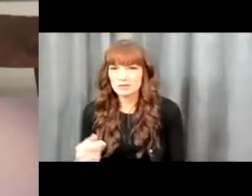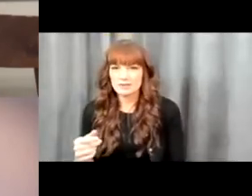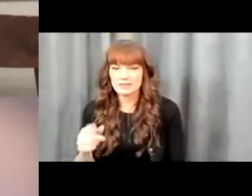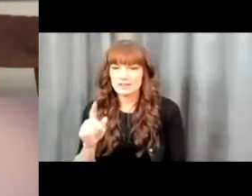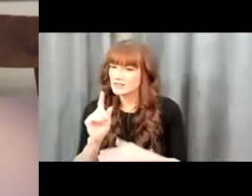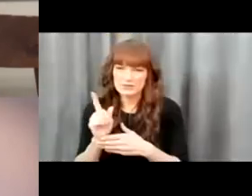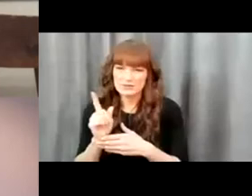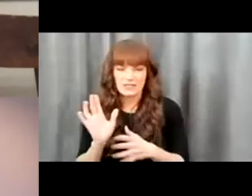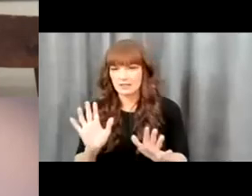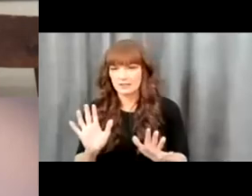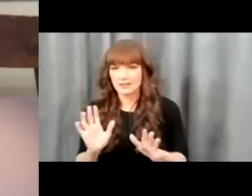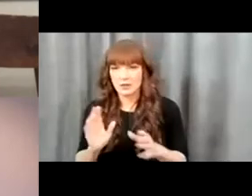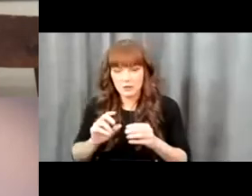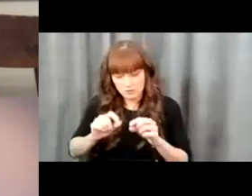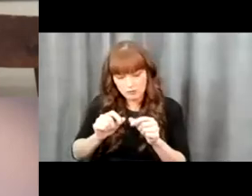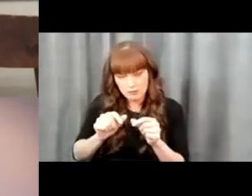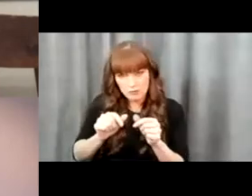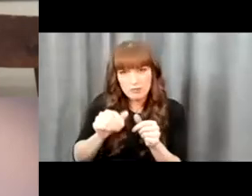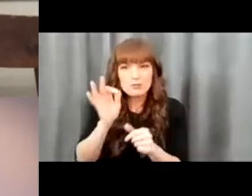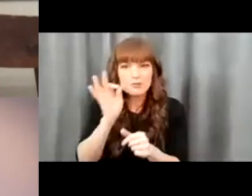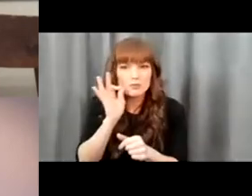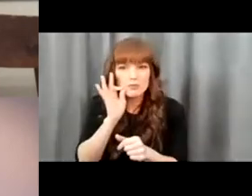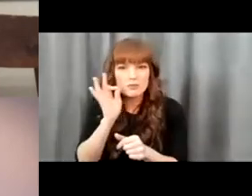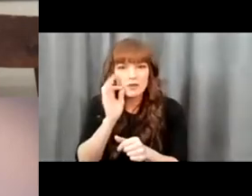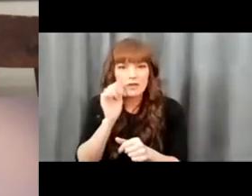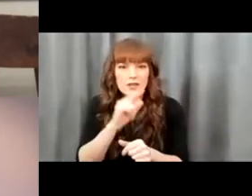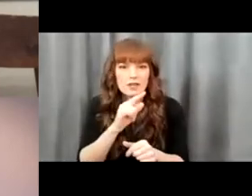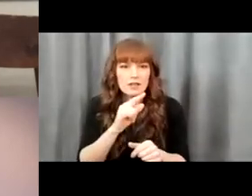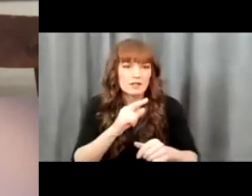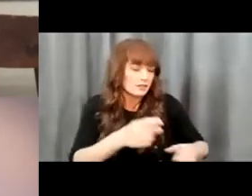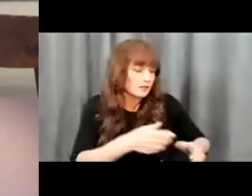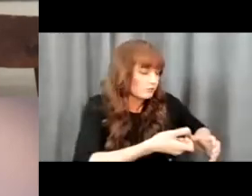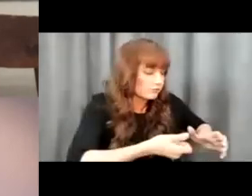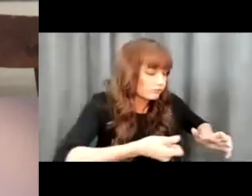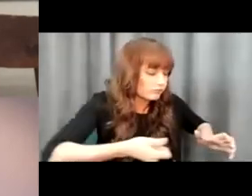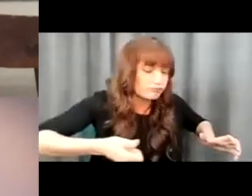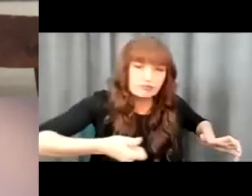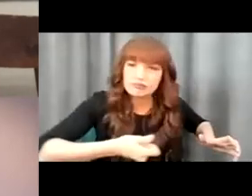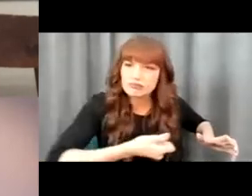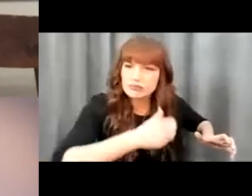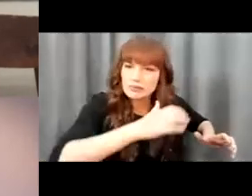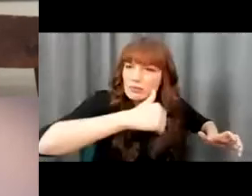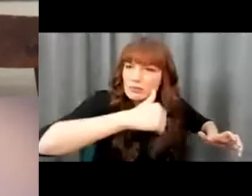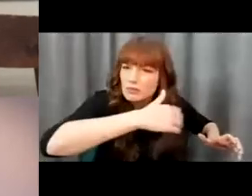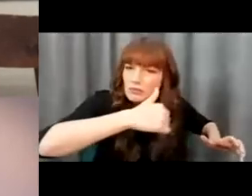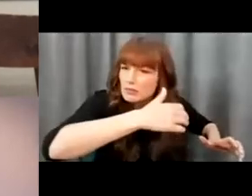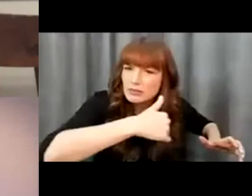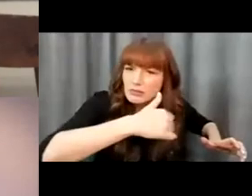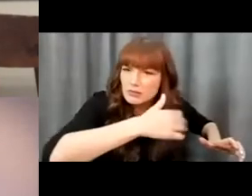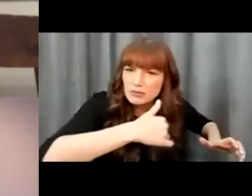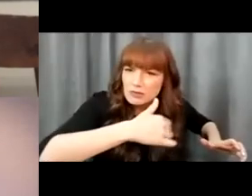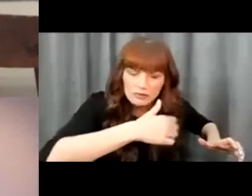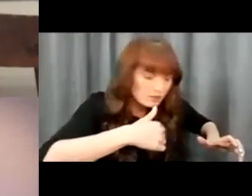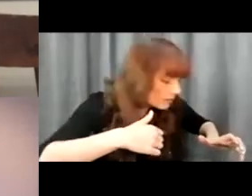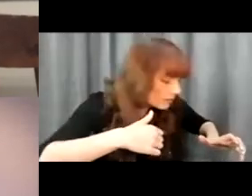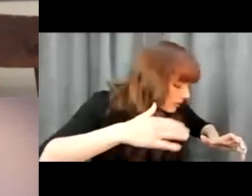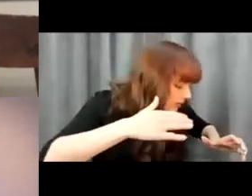Just give me a second to roll this first. Clinton turns to the nightstand, pulls open the drawer, and starts digging around inside. I think